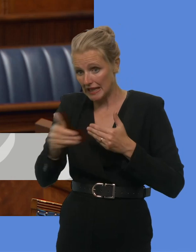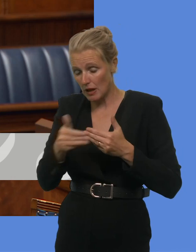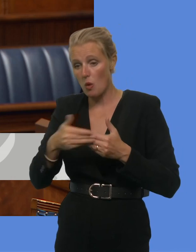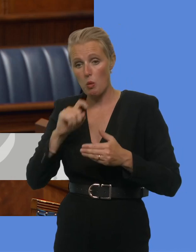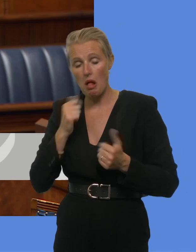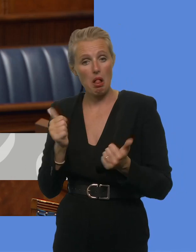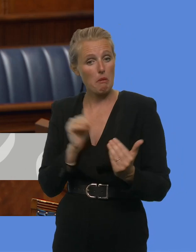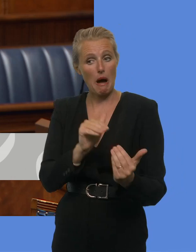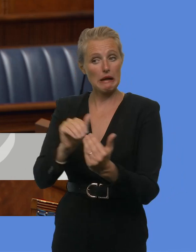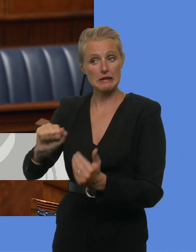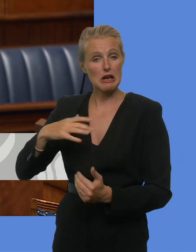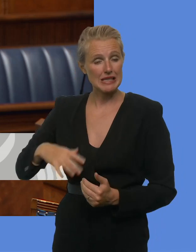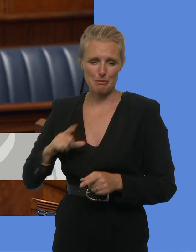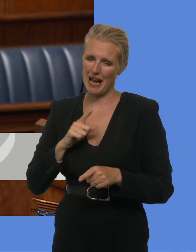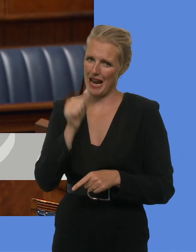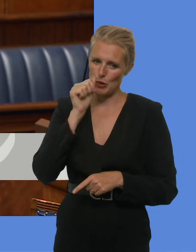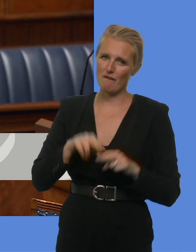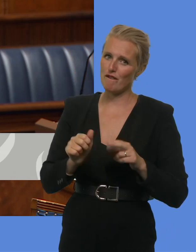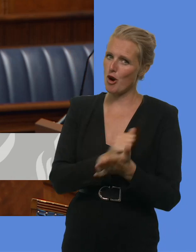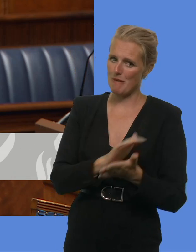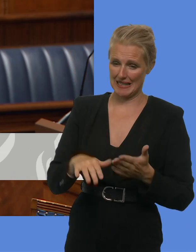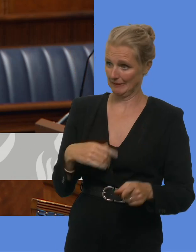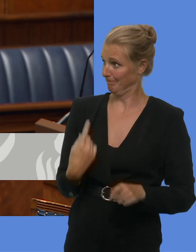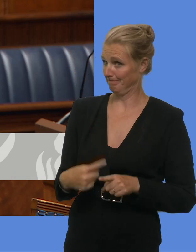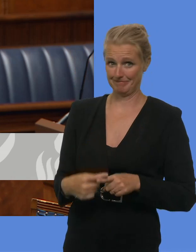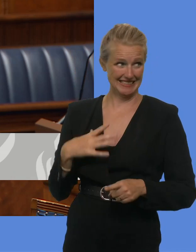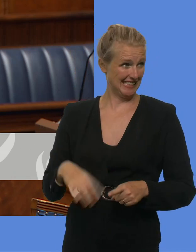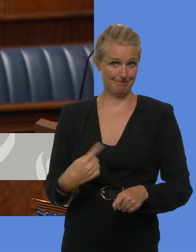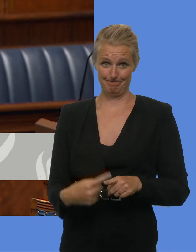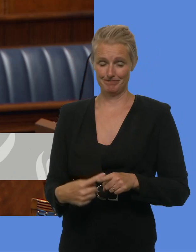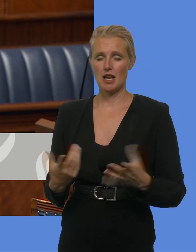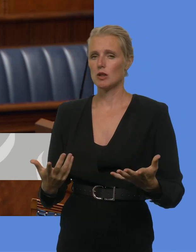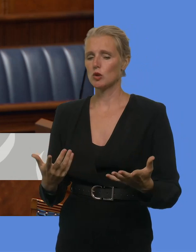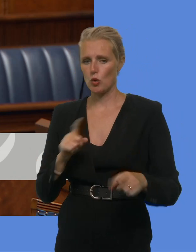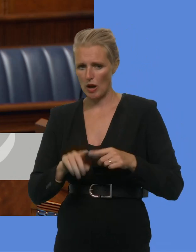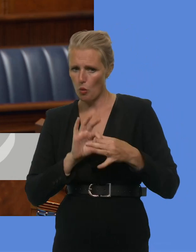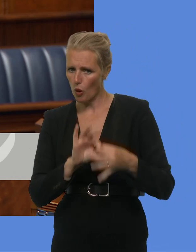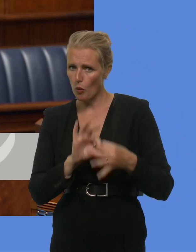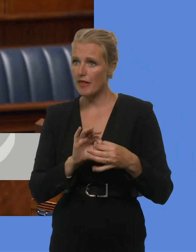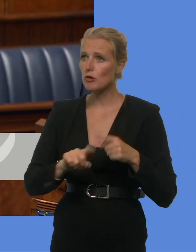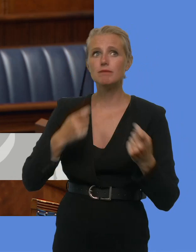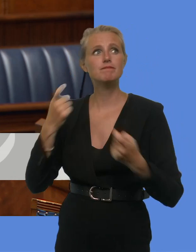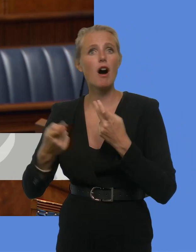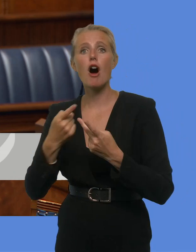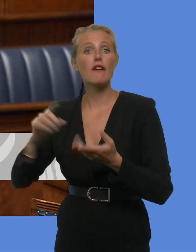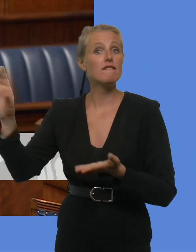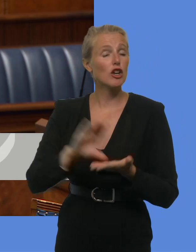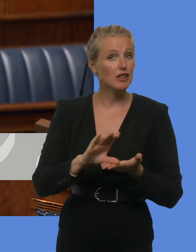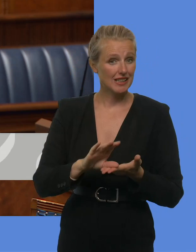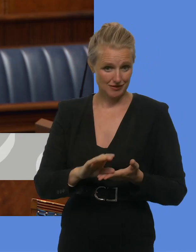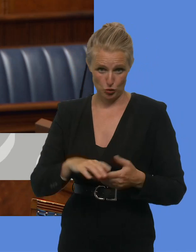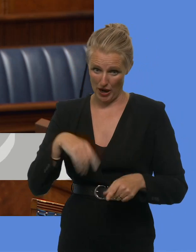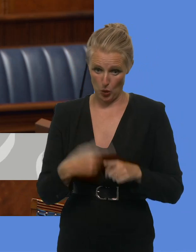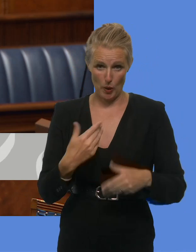with SEF, so we are happy to work with them to try to identify alternative funding options if that can be